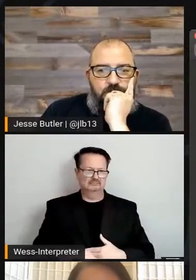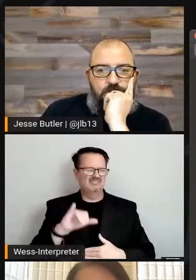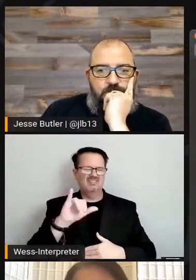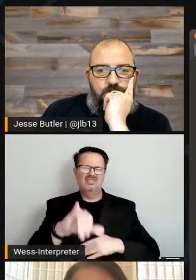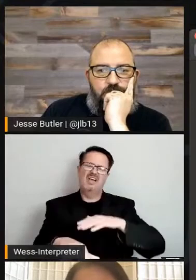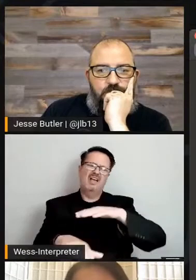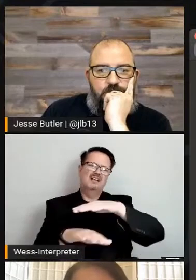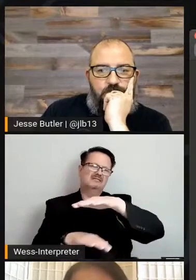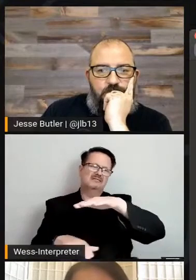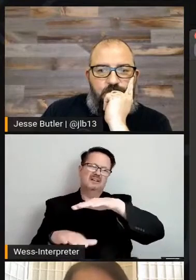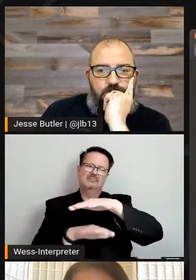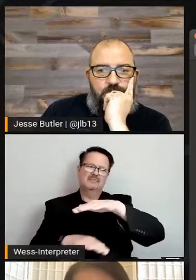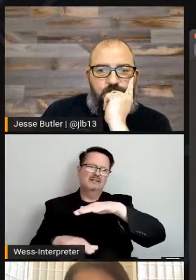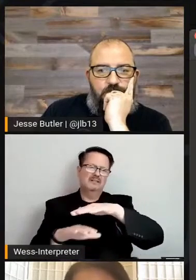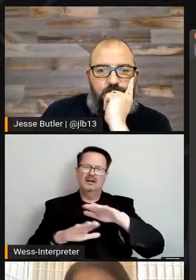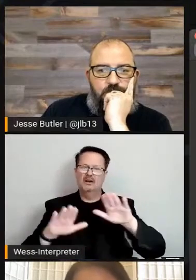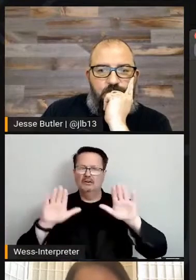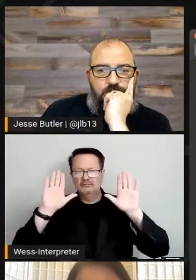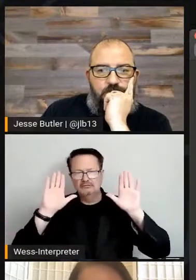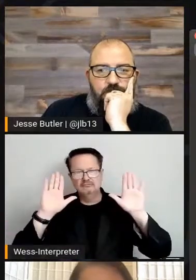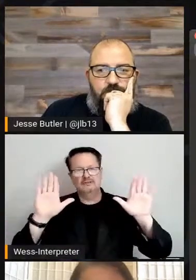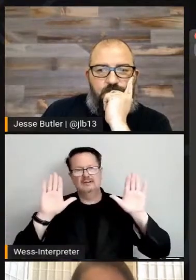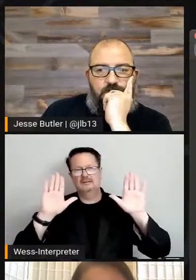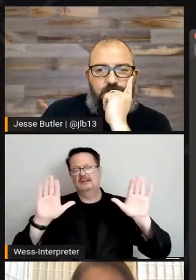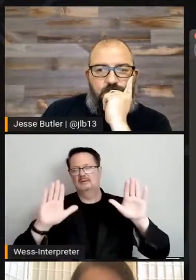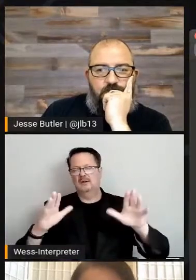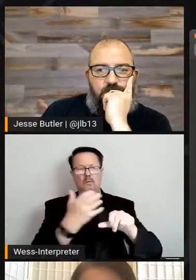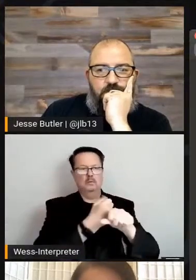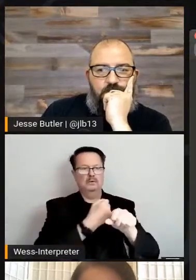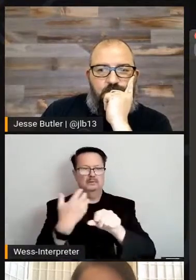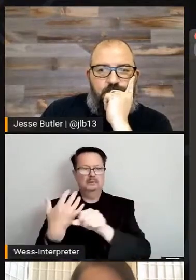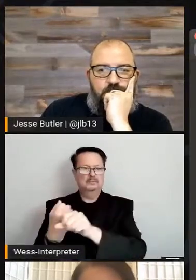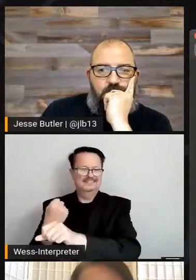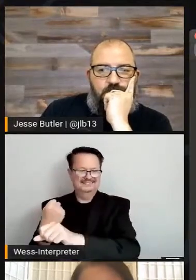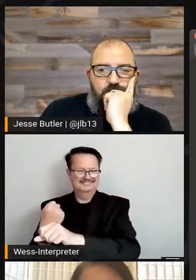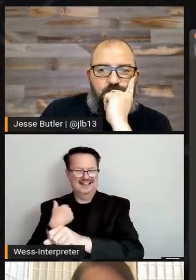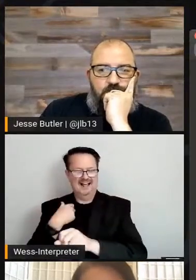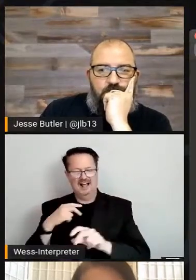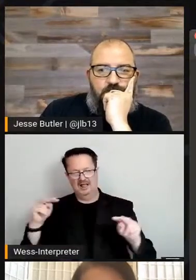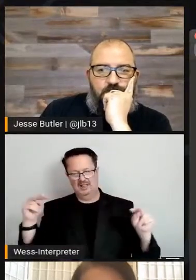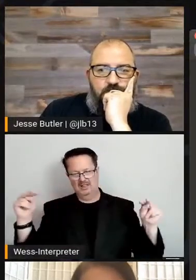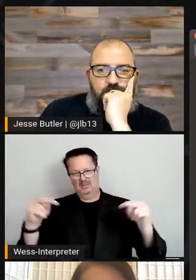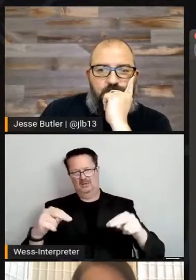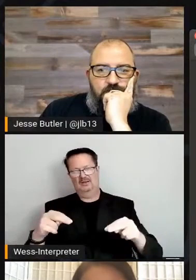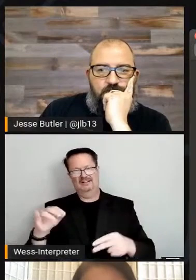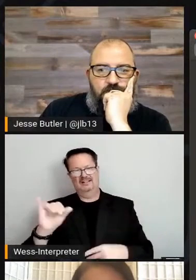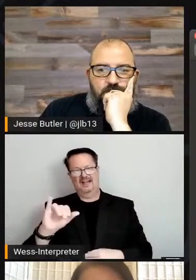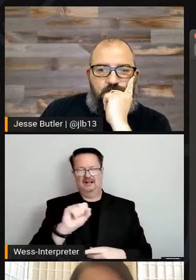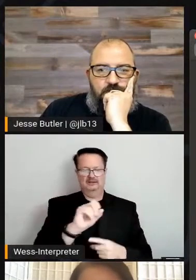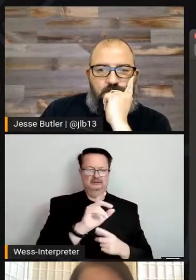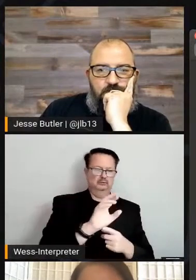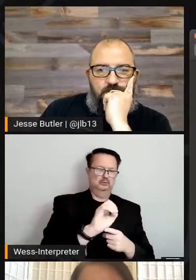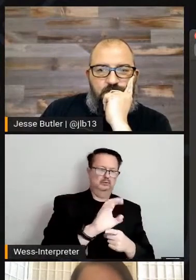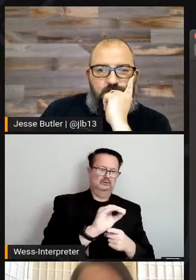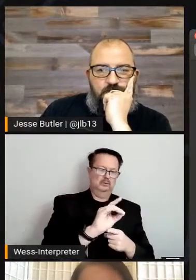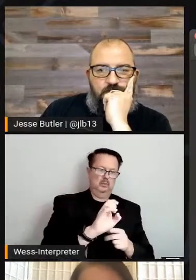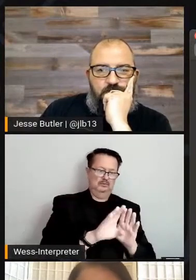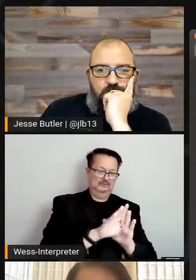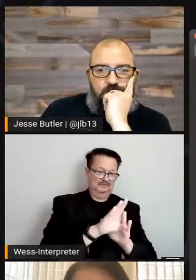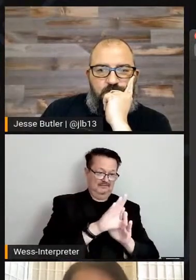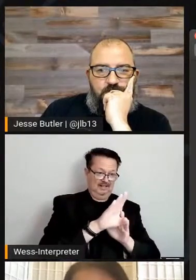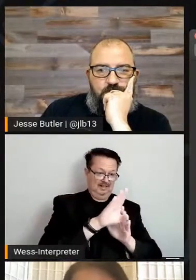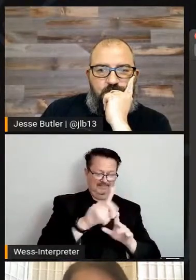fundamentally a great, win-win, because I really look at it as, the source code being developed as